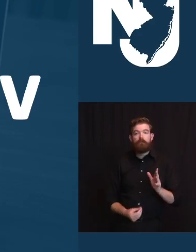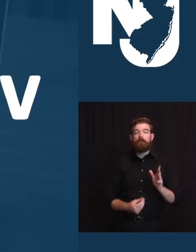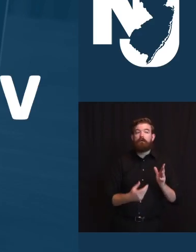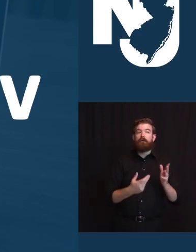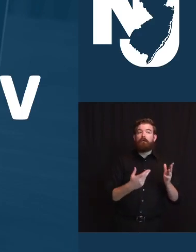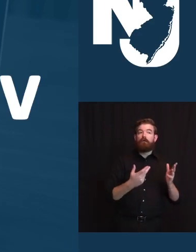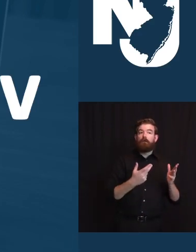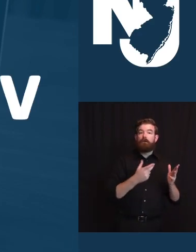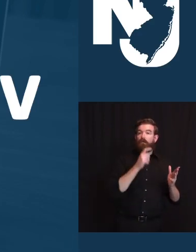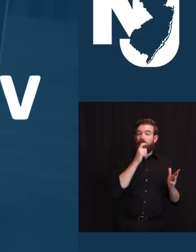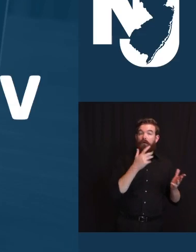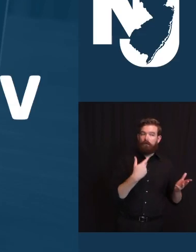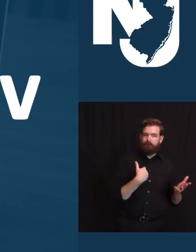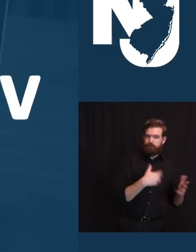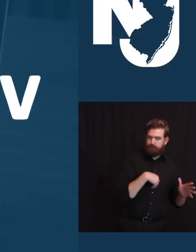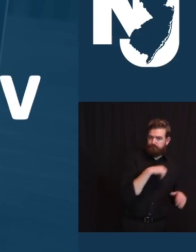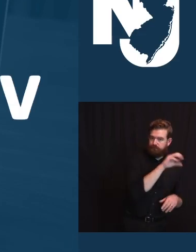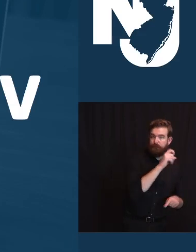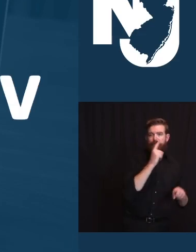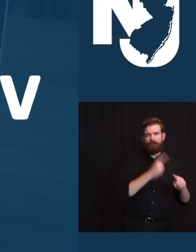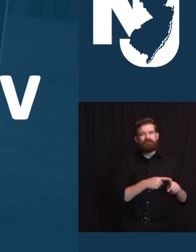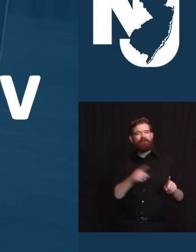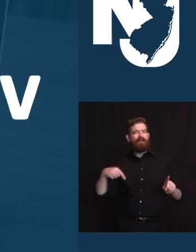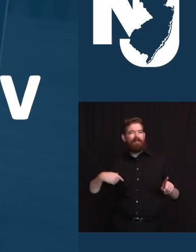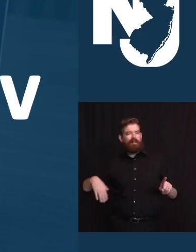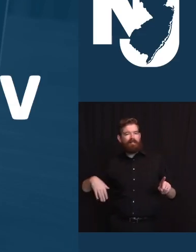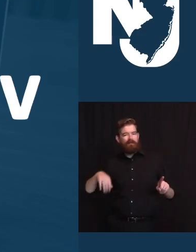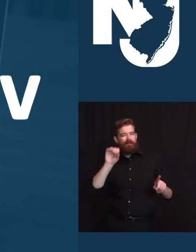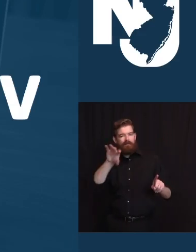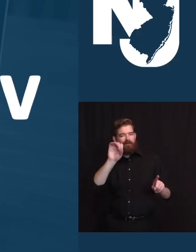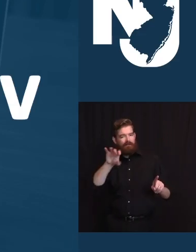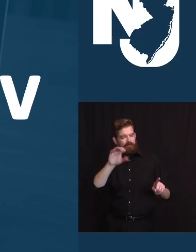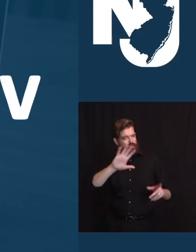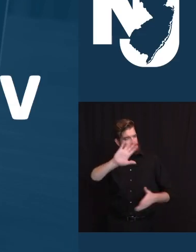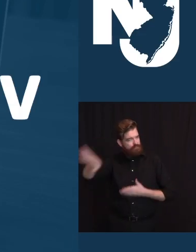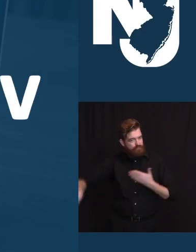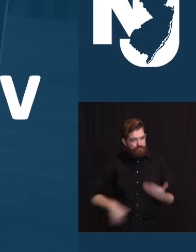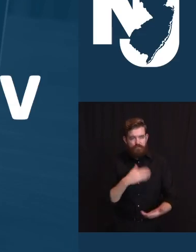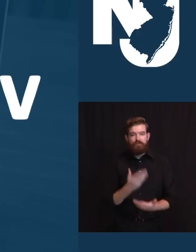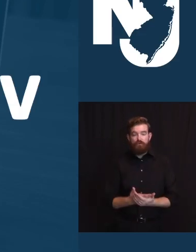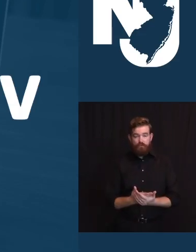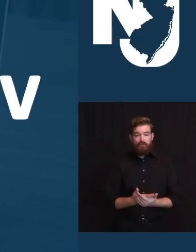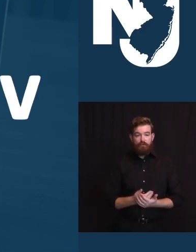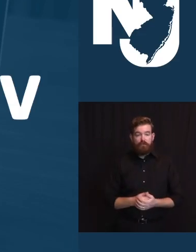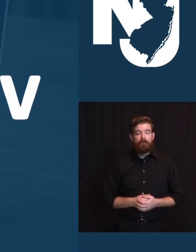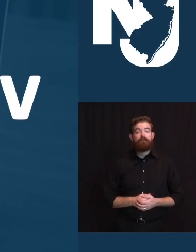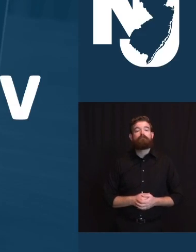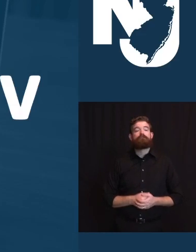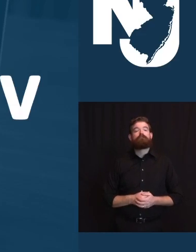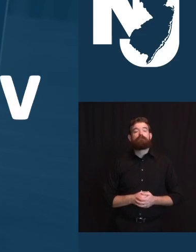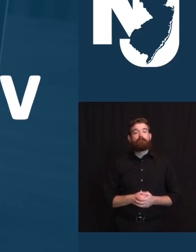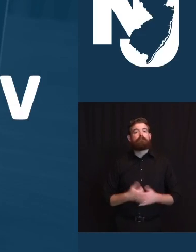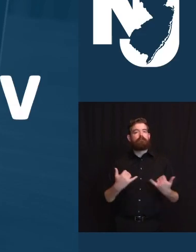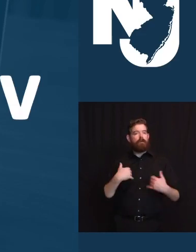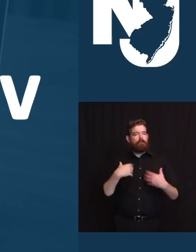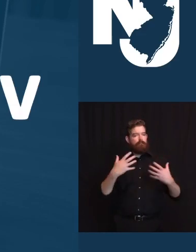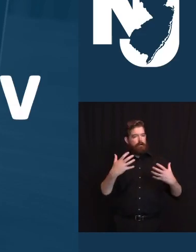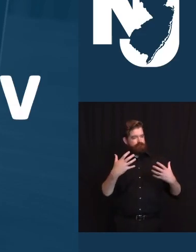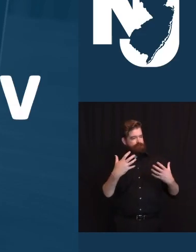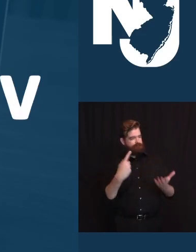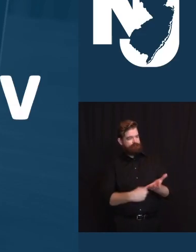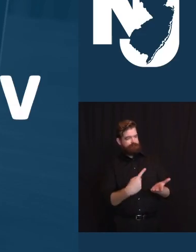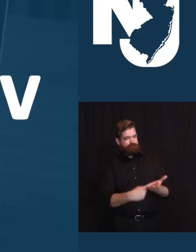switch gears if you'll permit me. I want to put the spotlight on another of the small businesses that the New Jersey Economic Development Authority has partnered with to